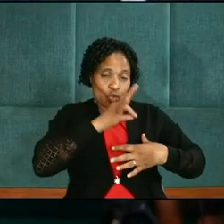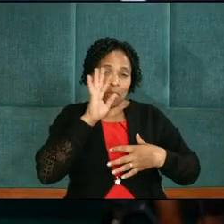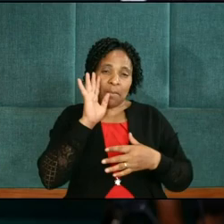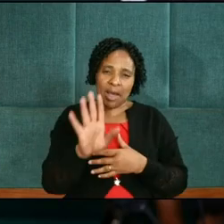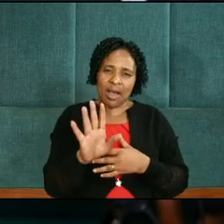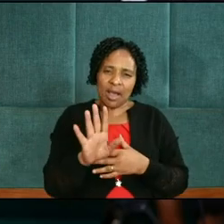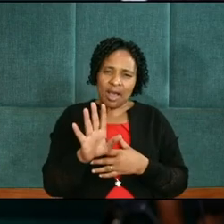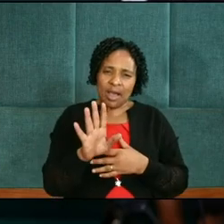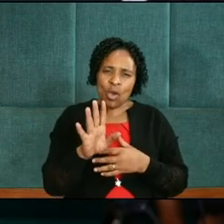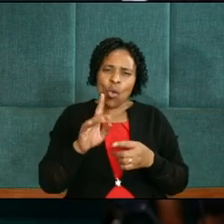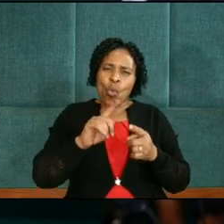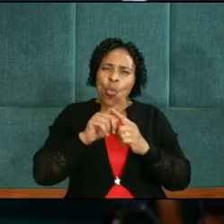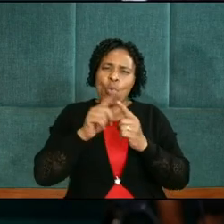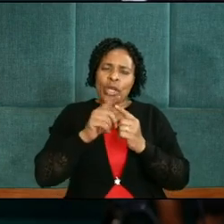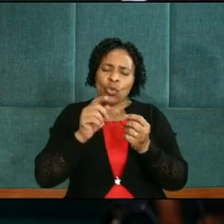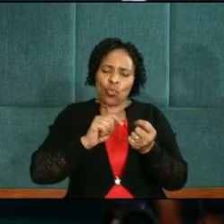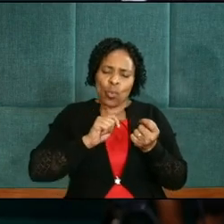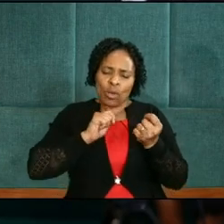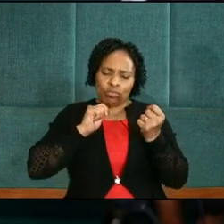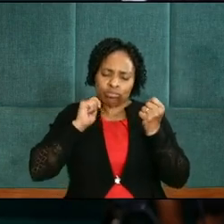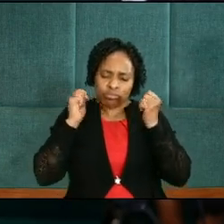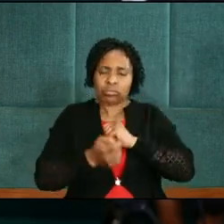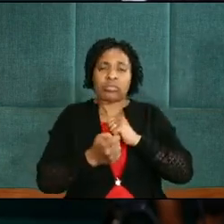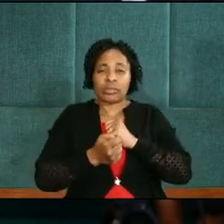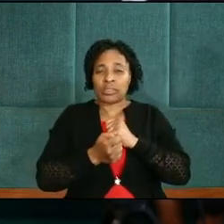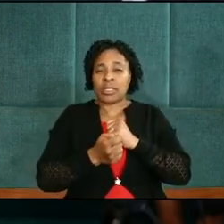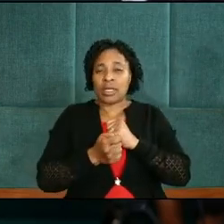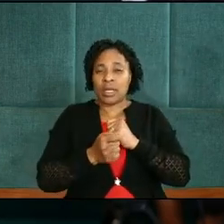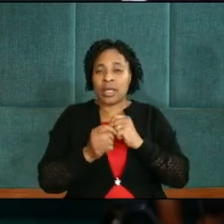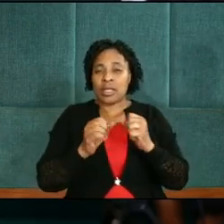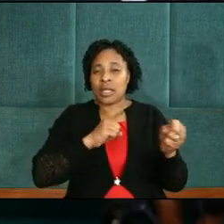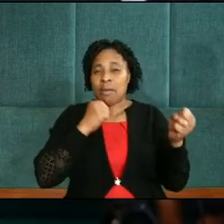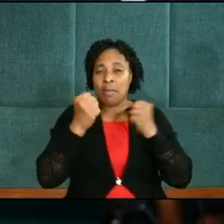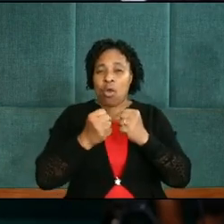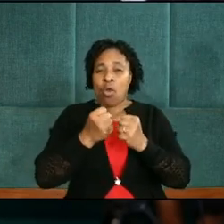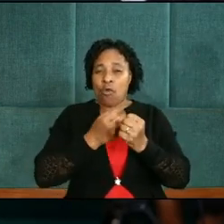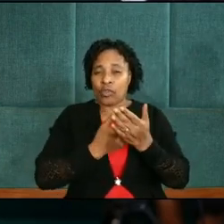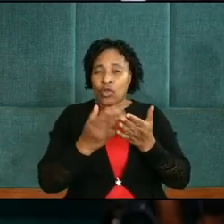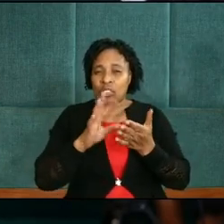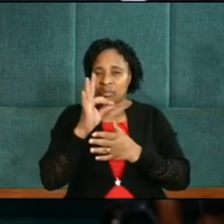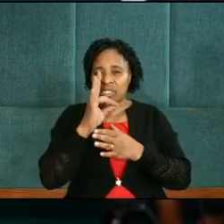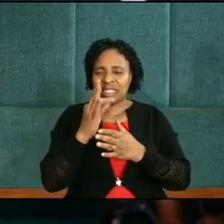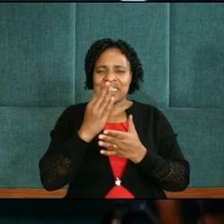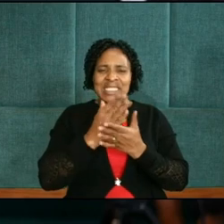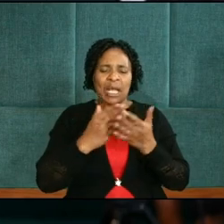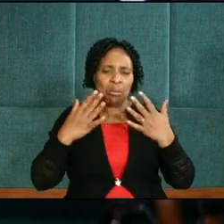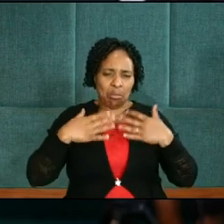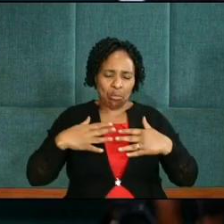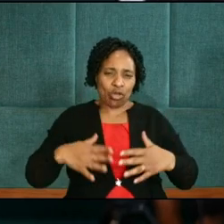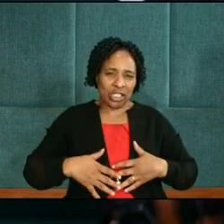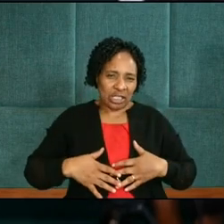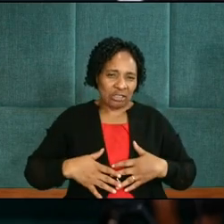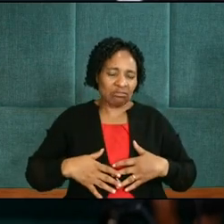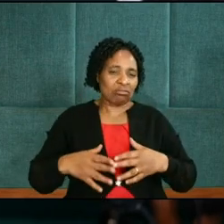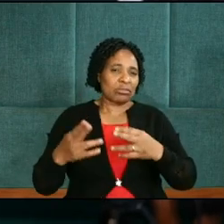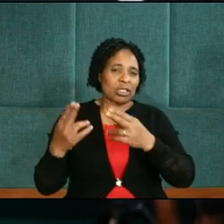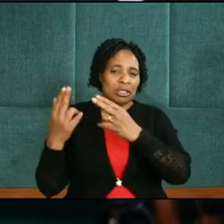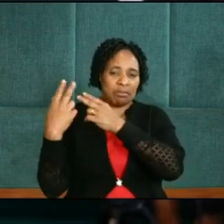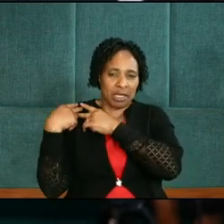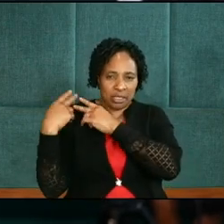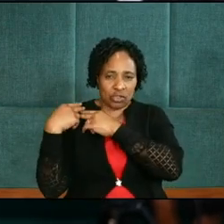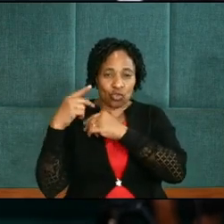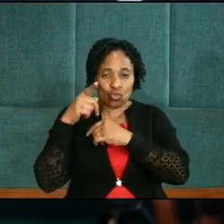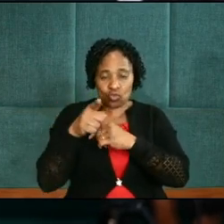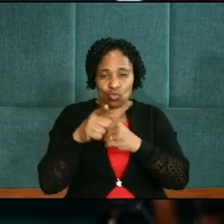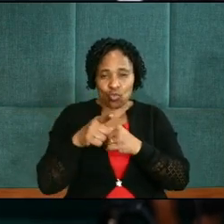when you are controlled by the power of the Holy Ghost, when somebody lies on you, you won't